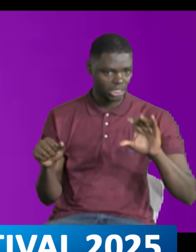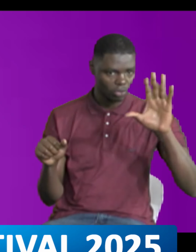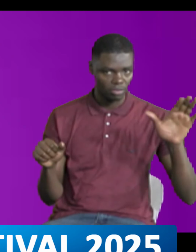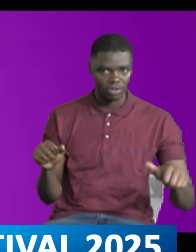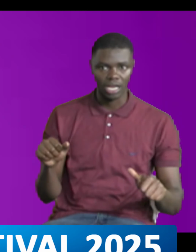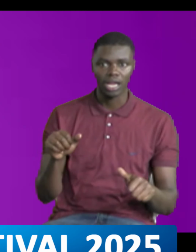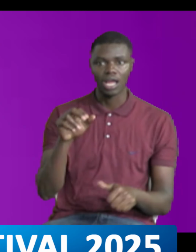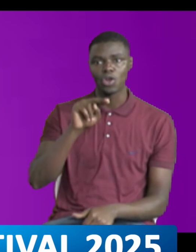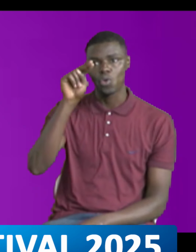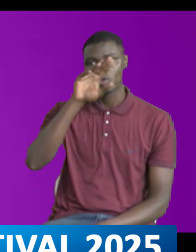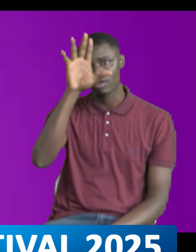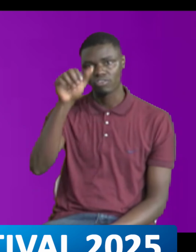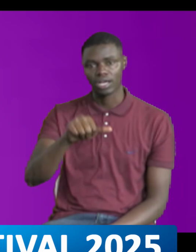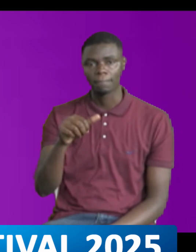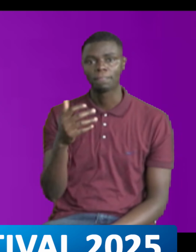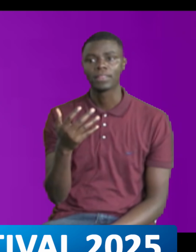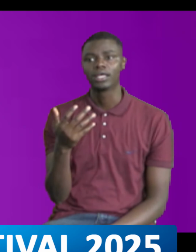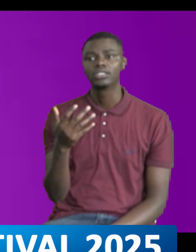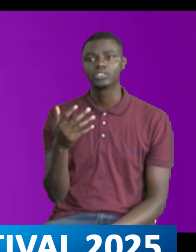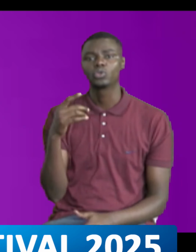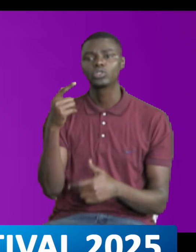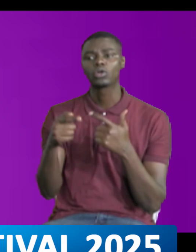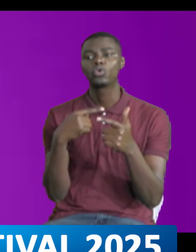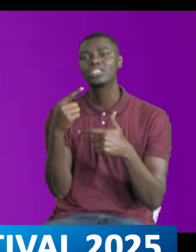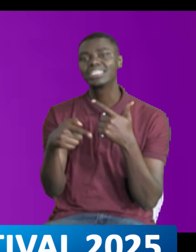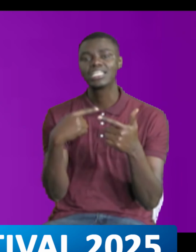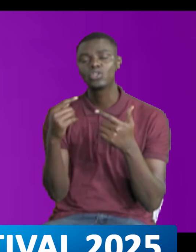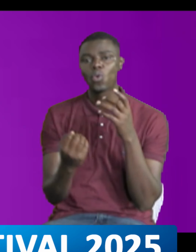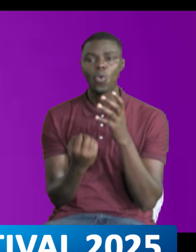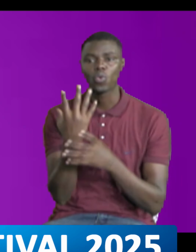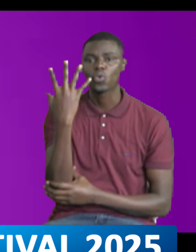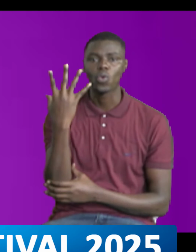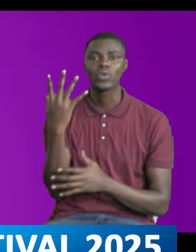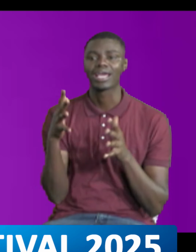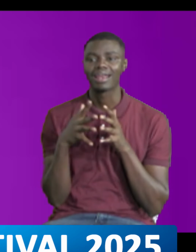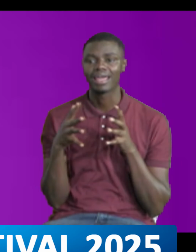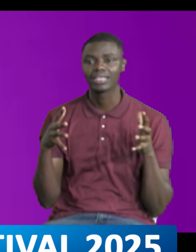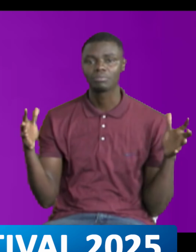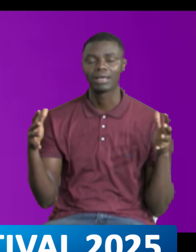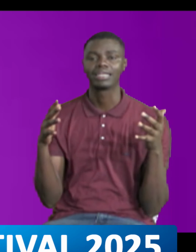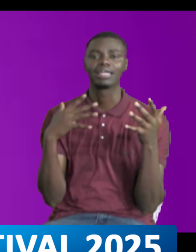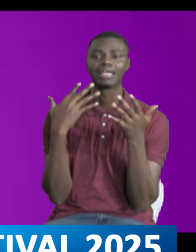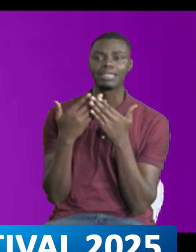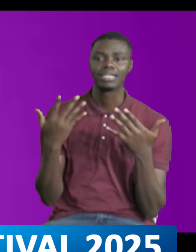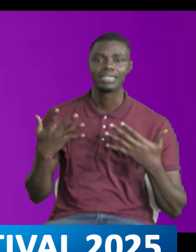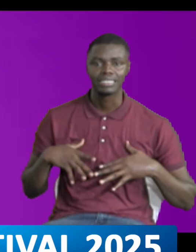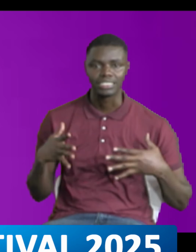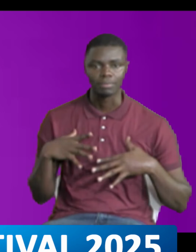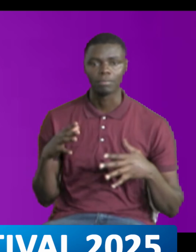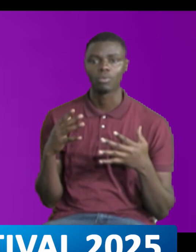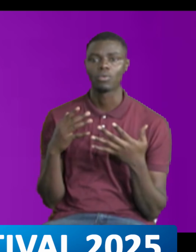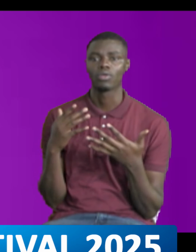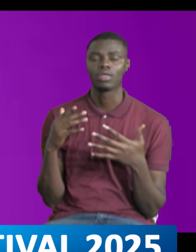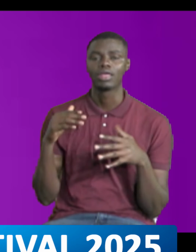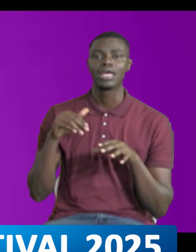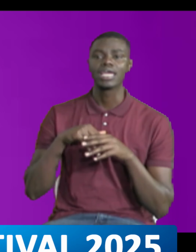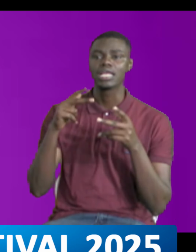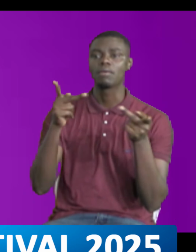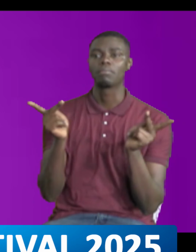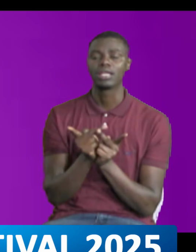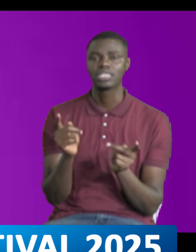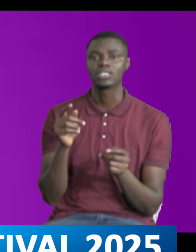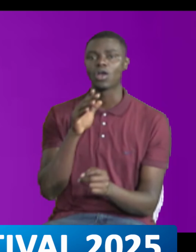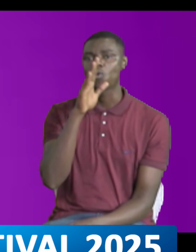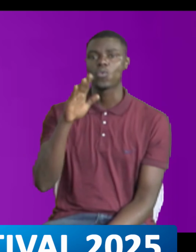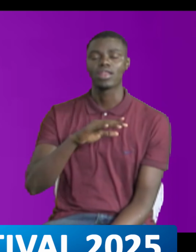North Africa. So just continue growing, expanding, reaching people in places we never thought